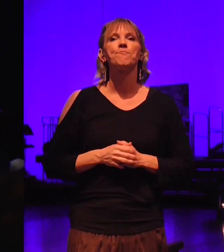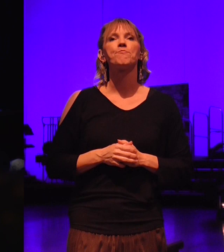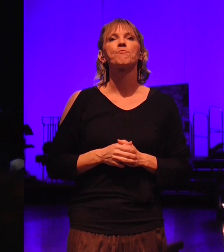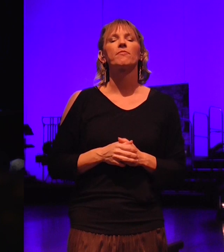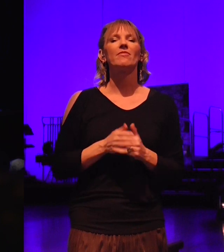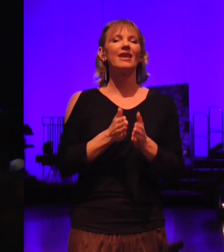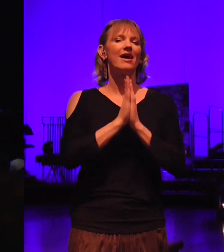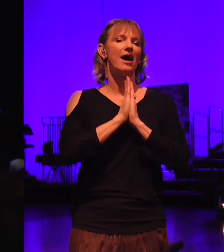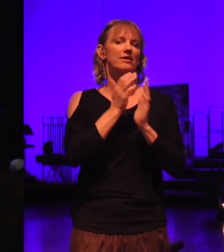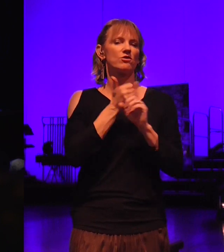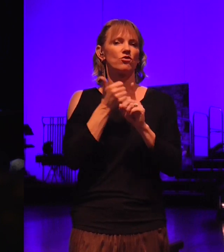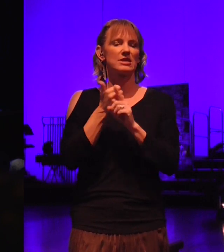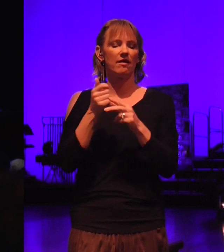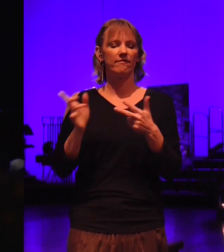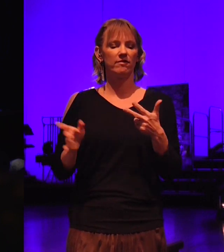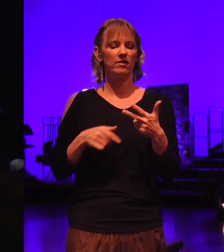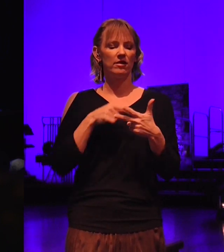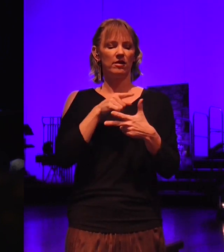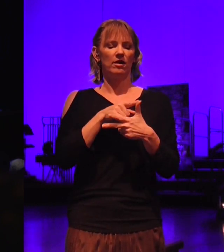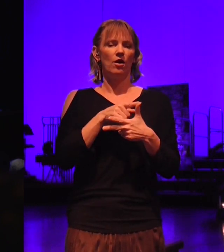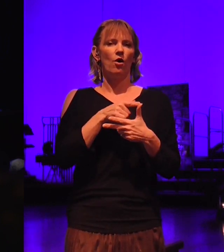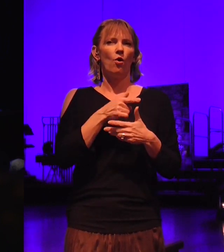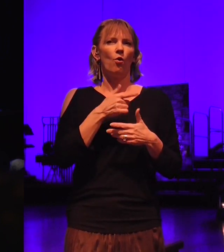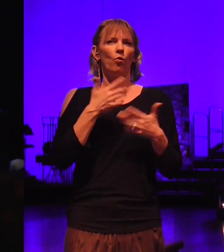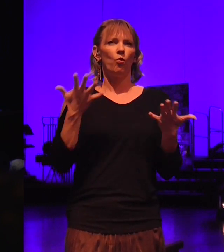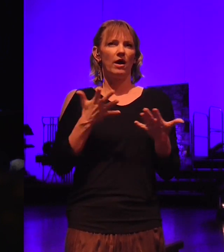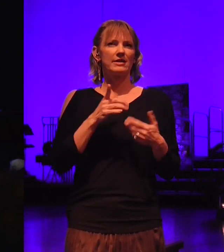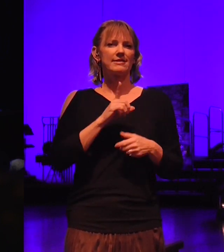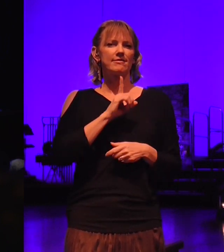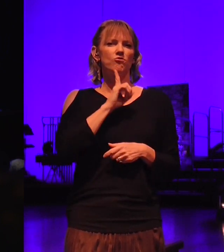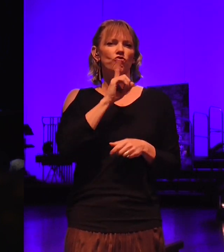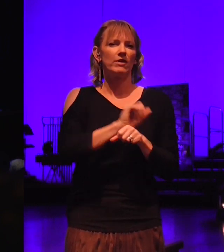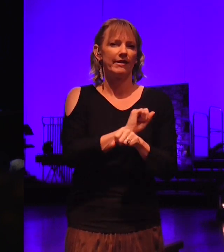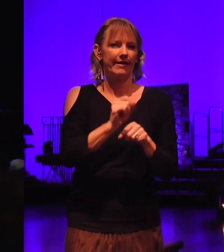Ask yourself, what is really happening?